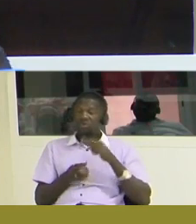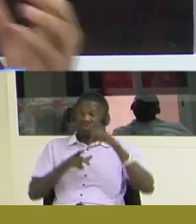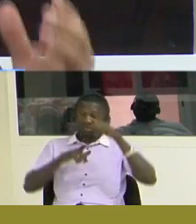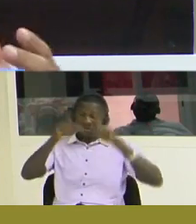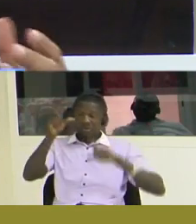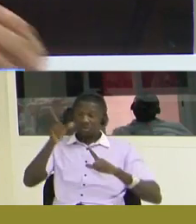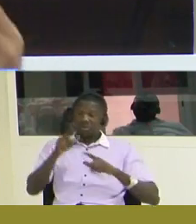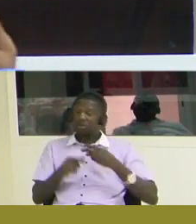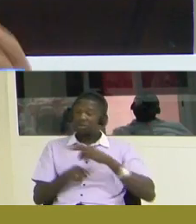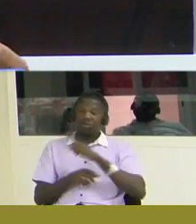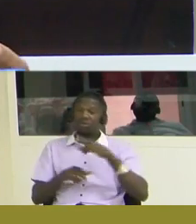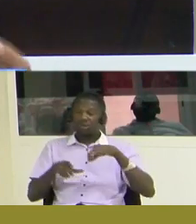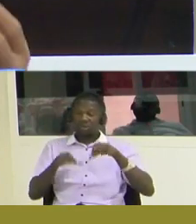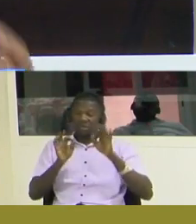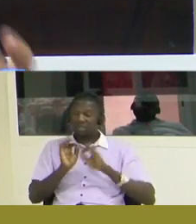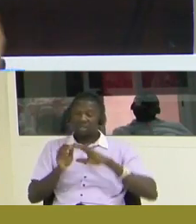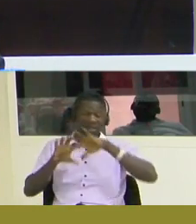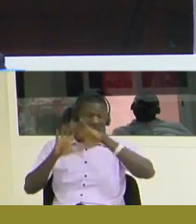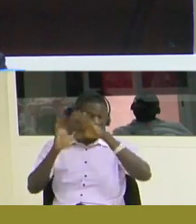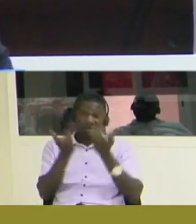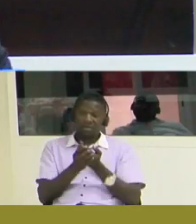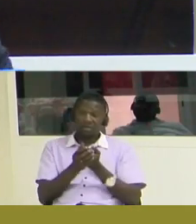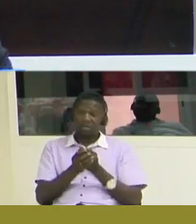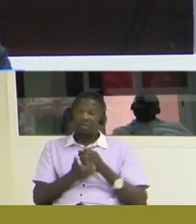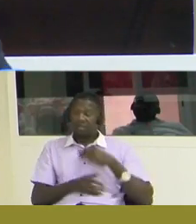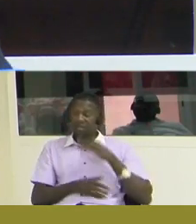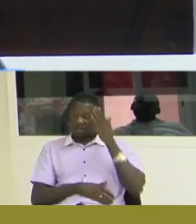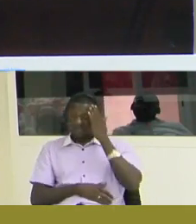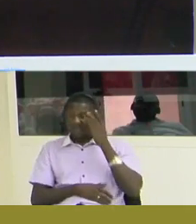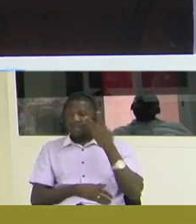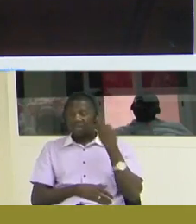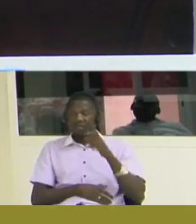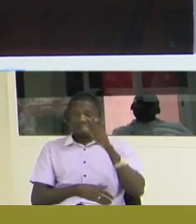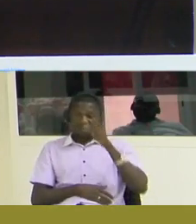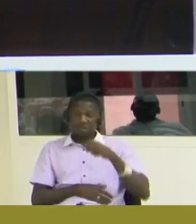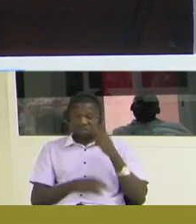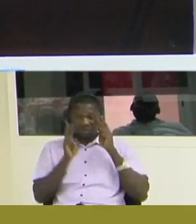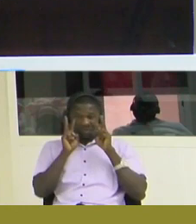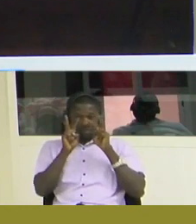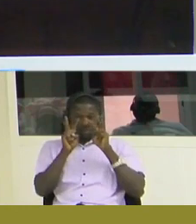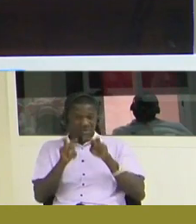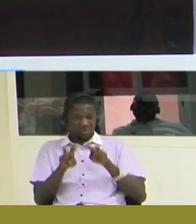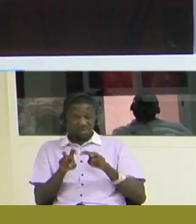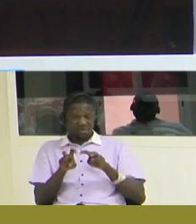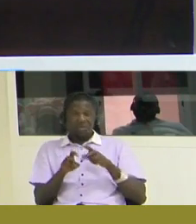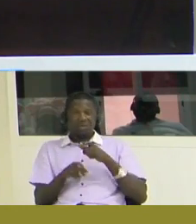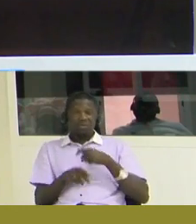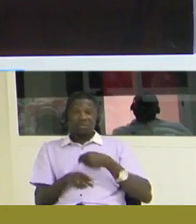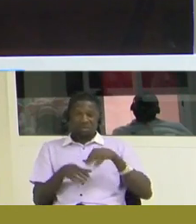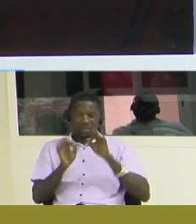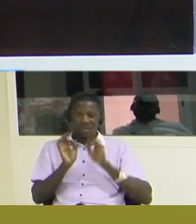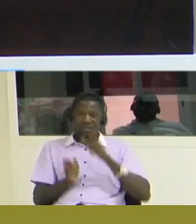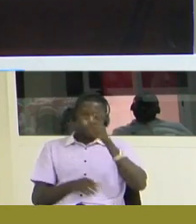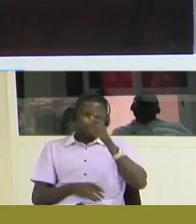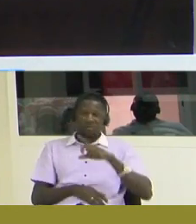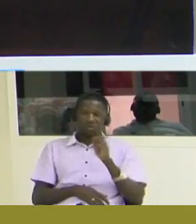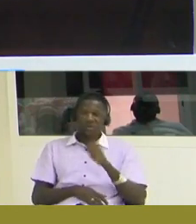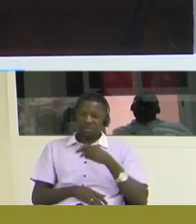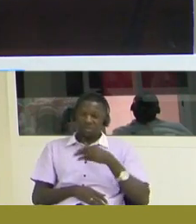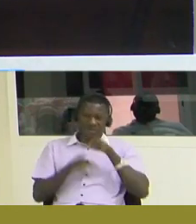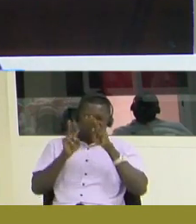take everything I think if somebody is observing you take the person for what he is I don't know